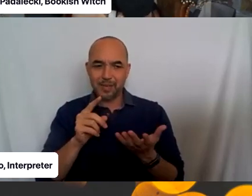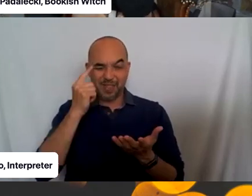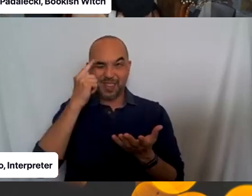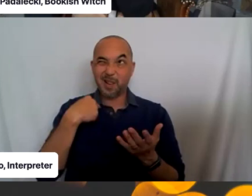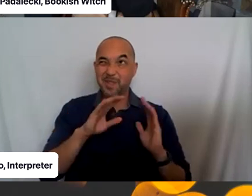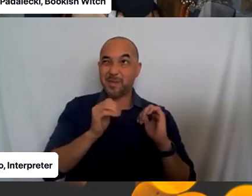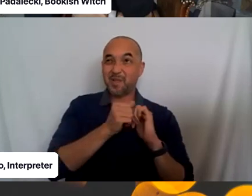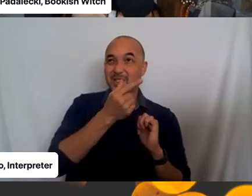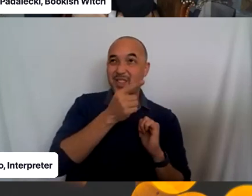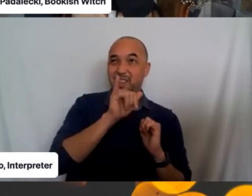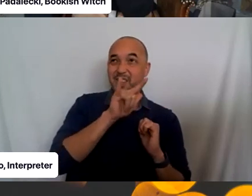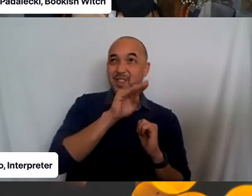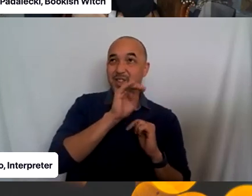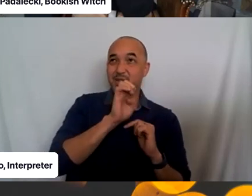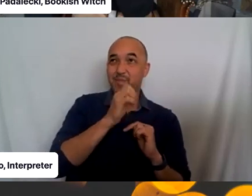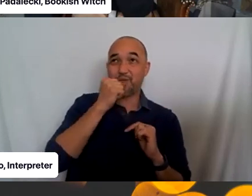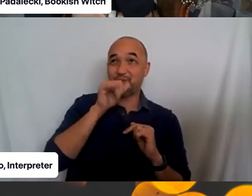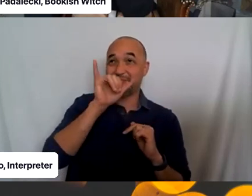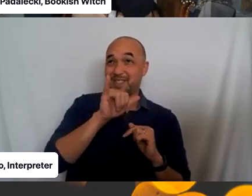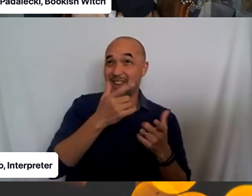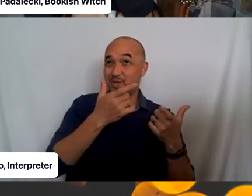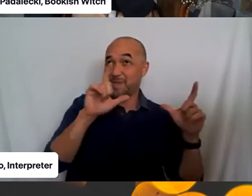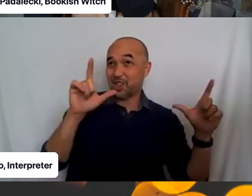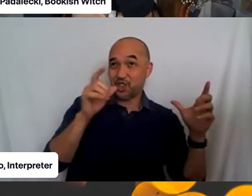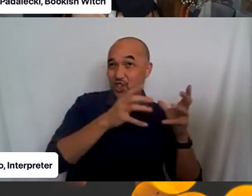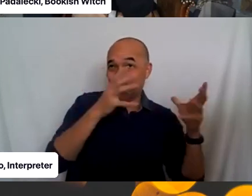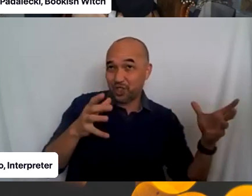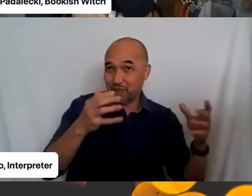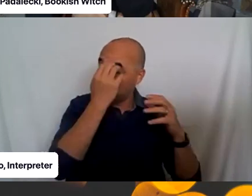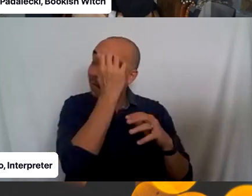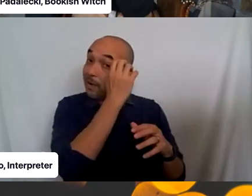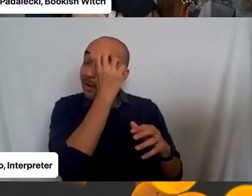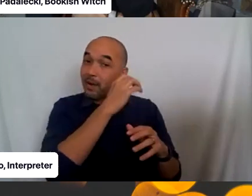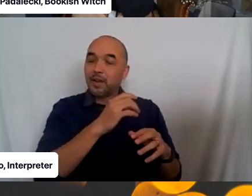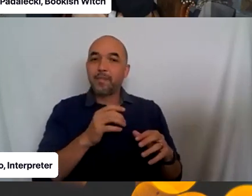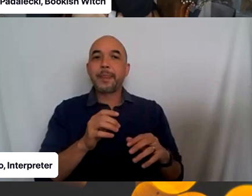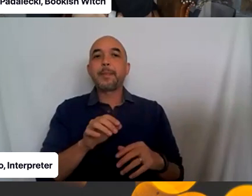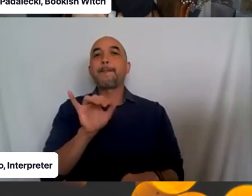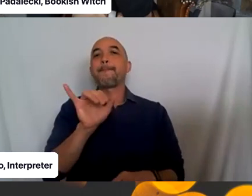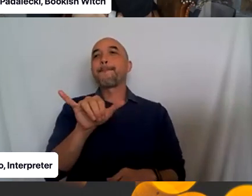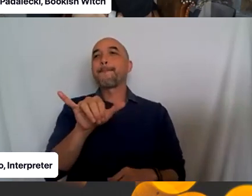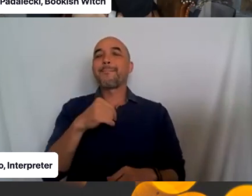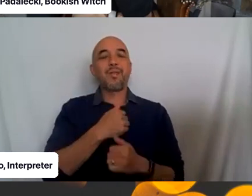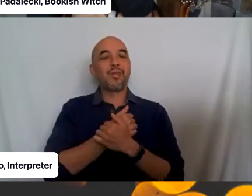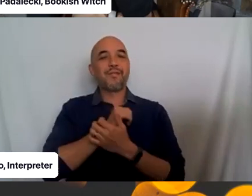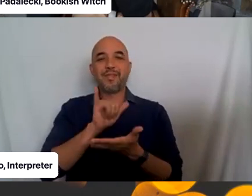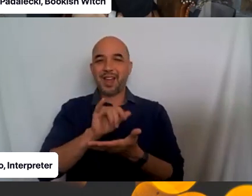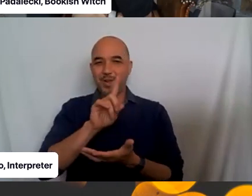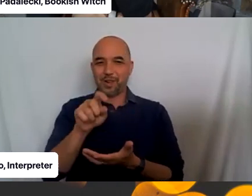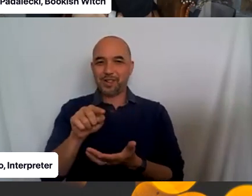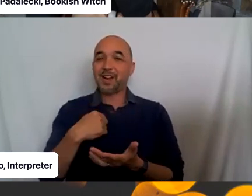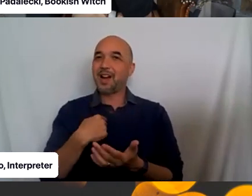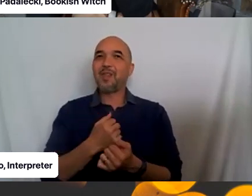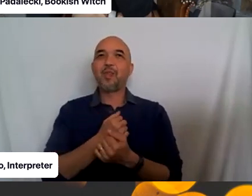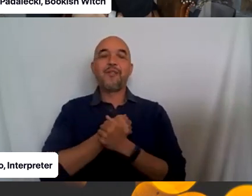think that's too big, you know? Yes, I love this question. And I love